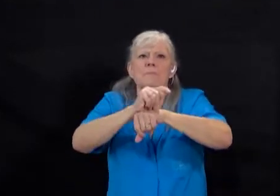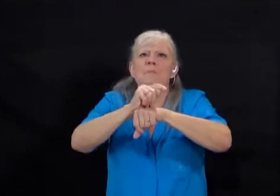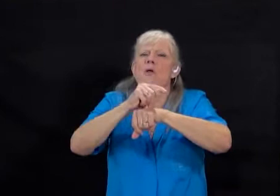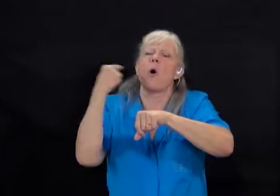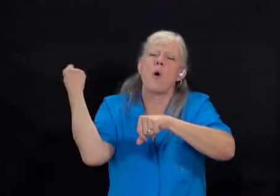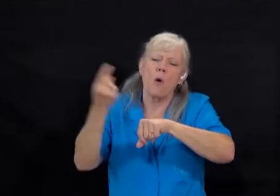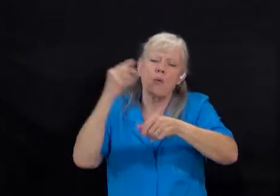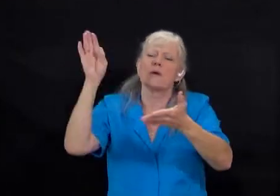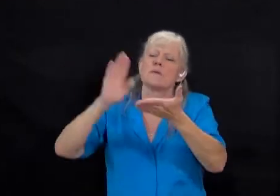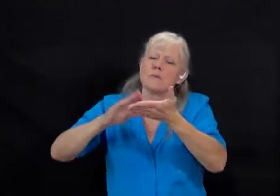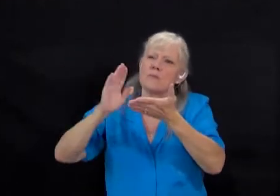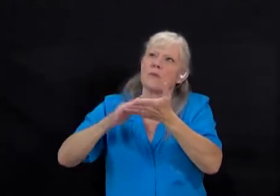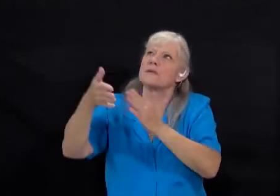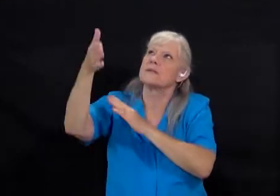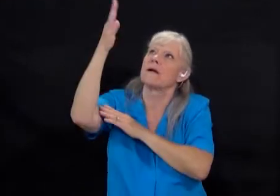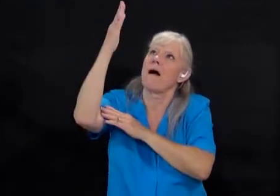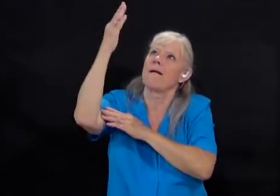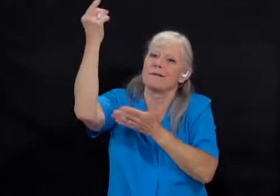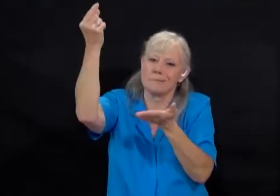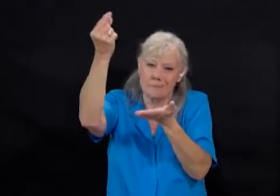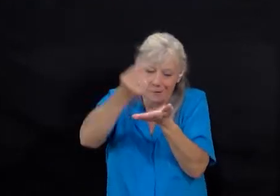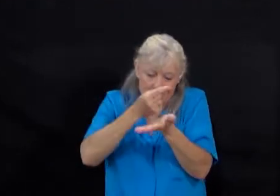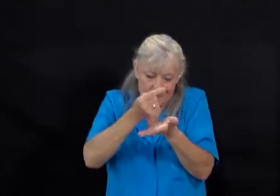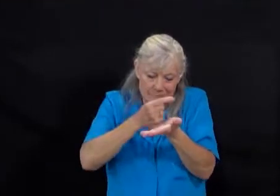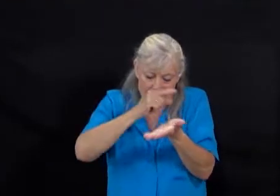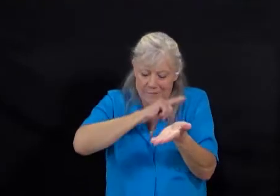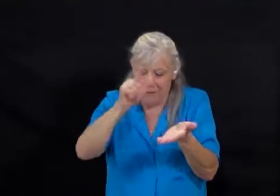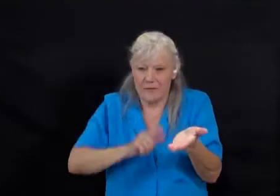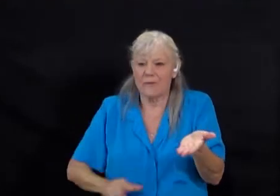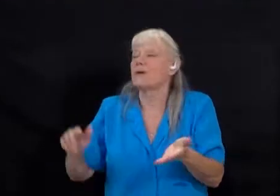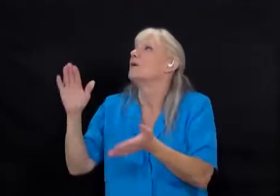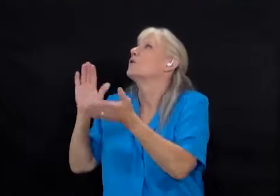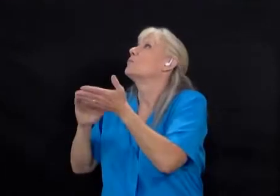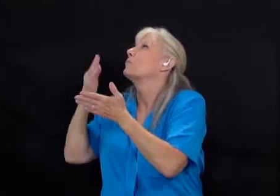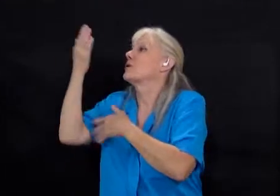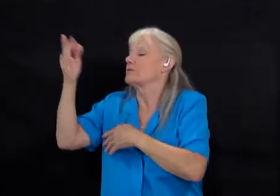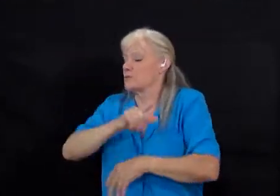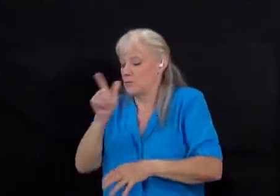God. The Gospel of the Lord.